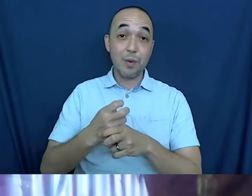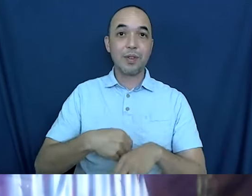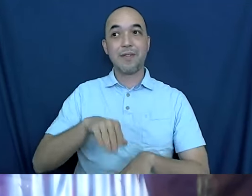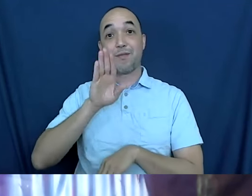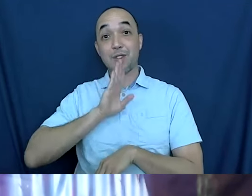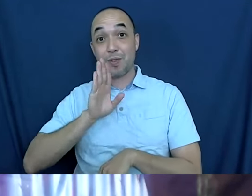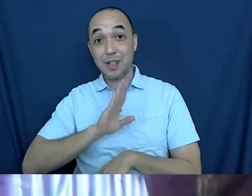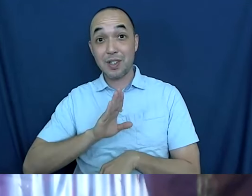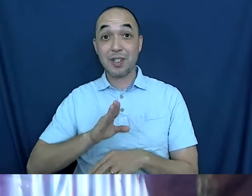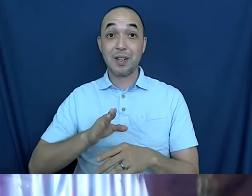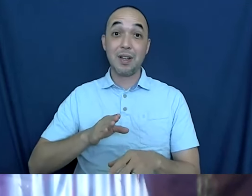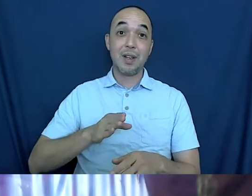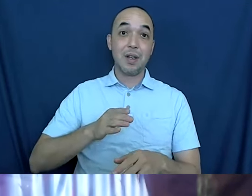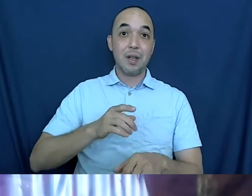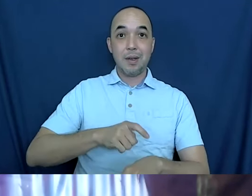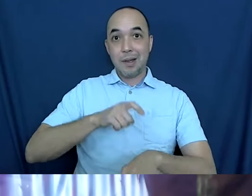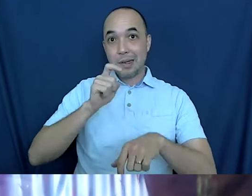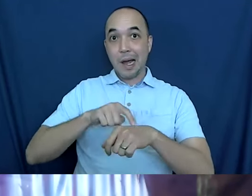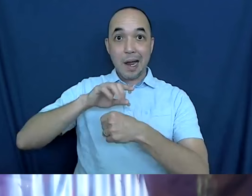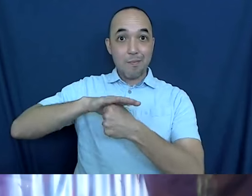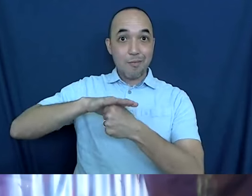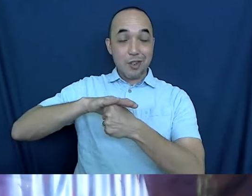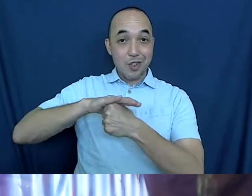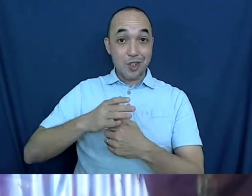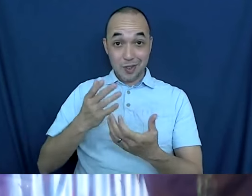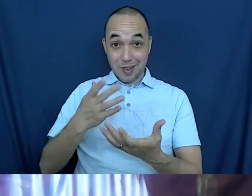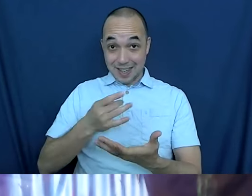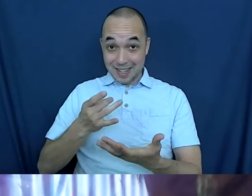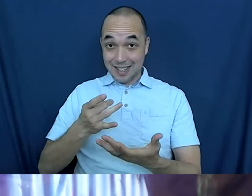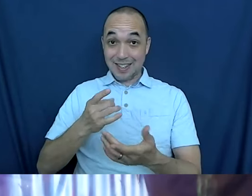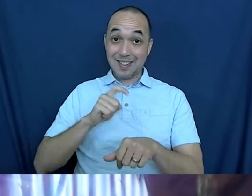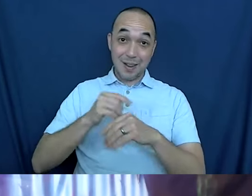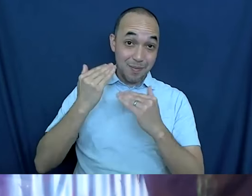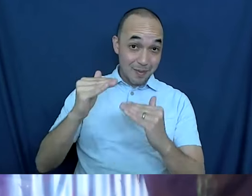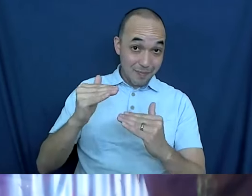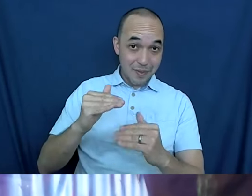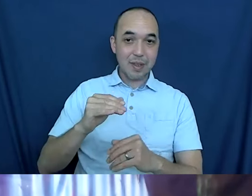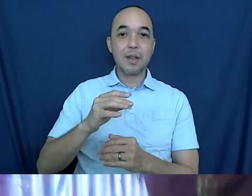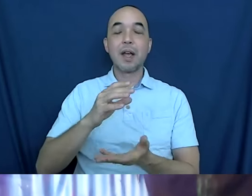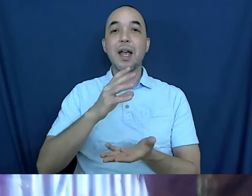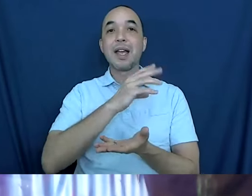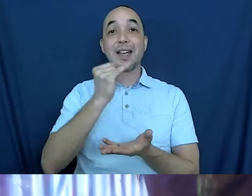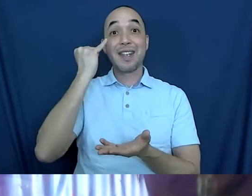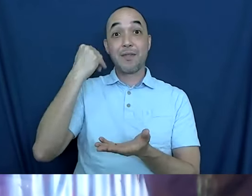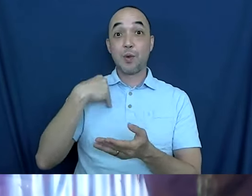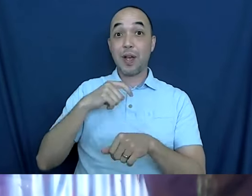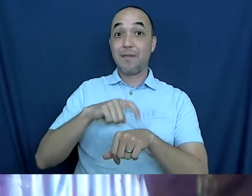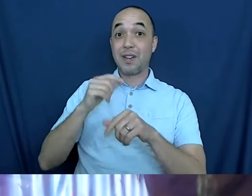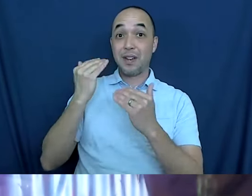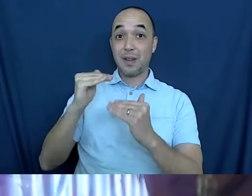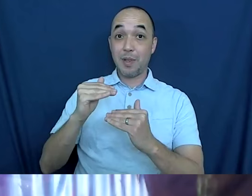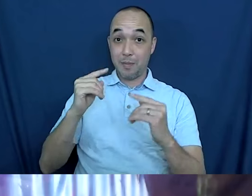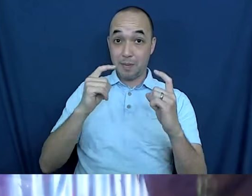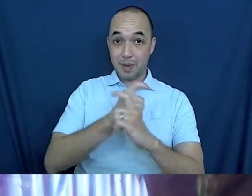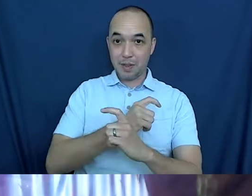if they like time pressure puzzles. And also if you ever are giving a timed puzzle, you